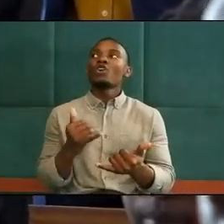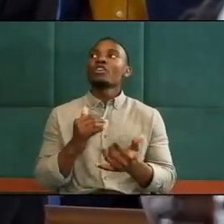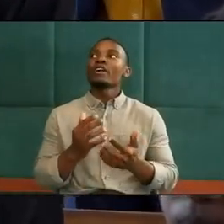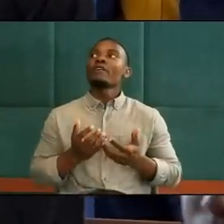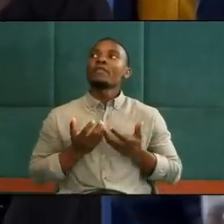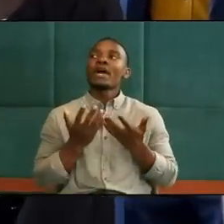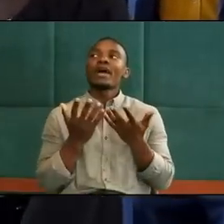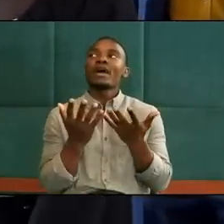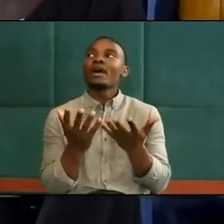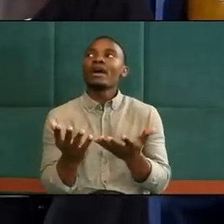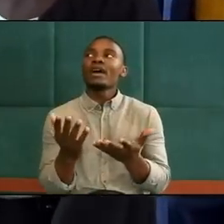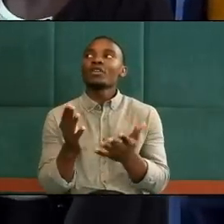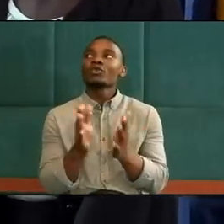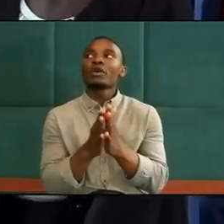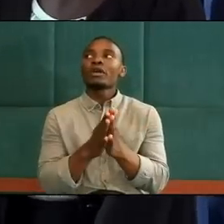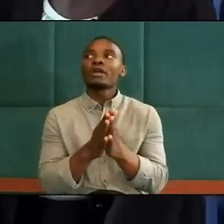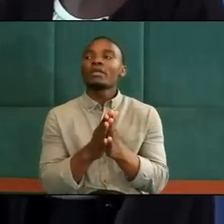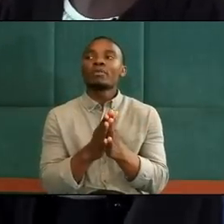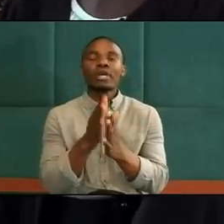I'm coming home, Lord.